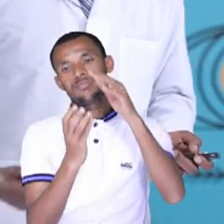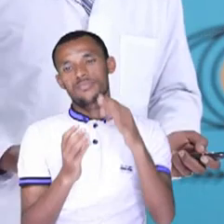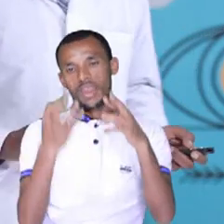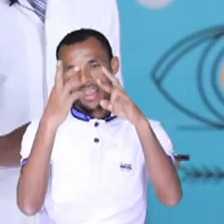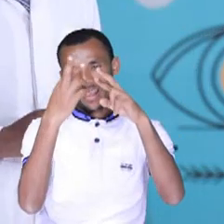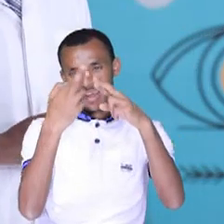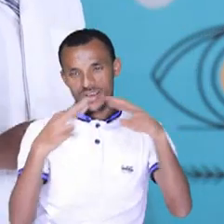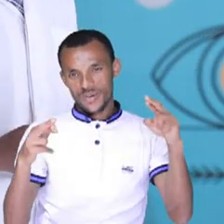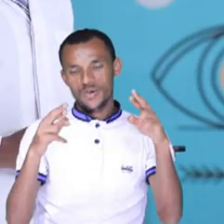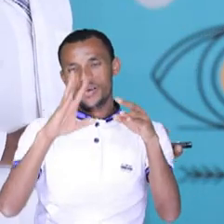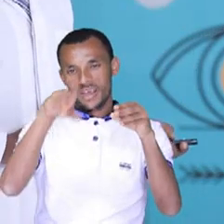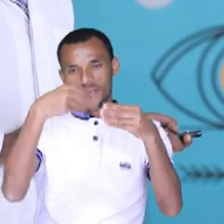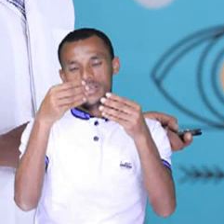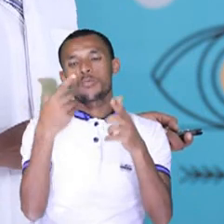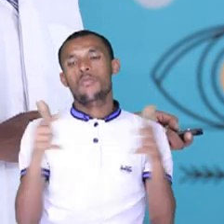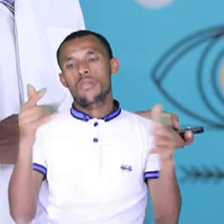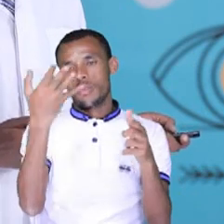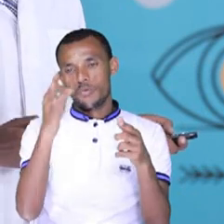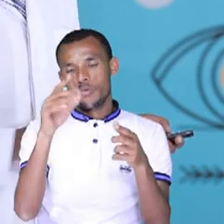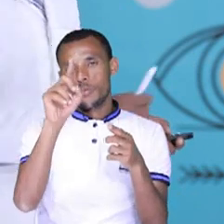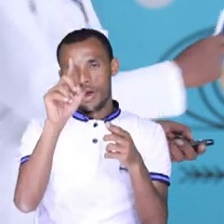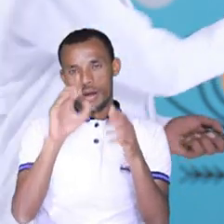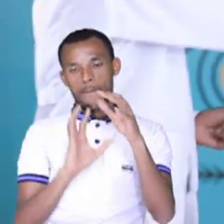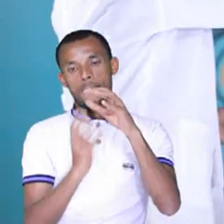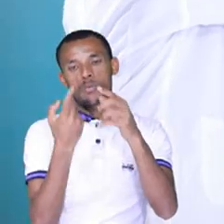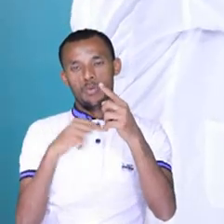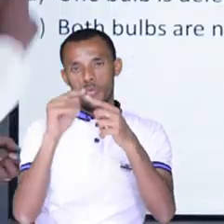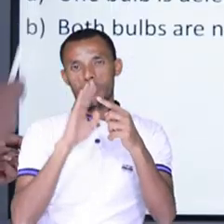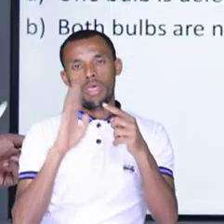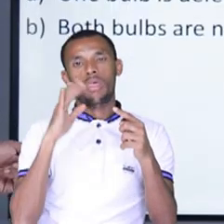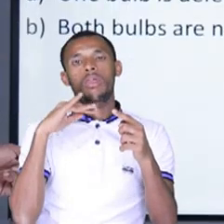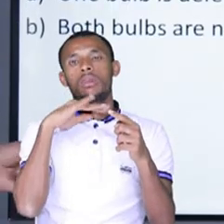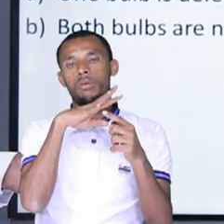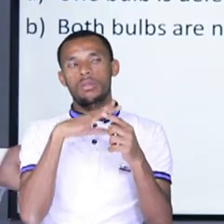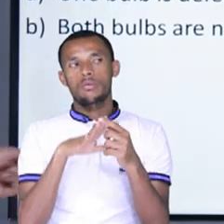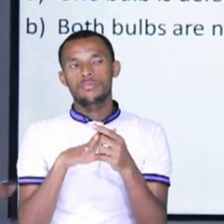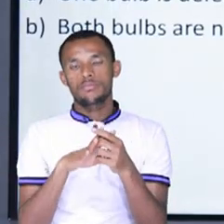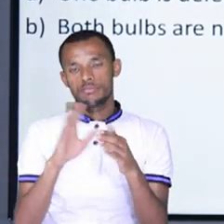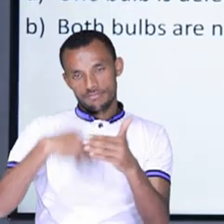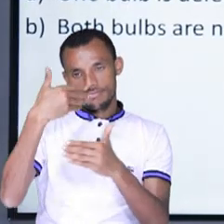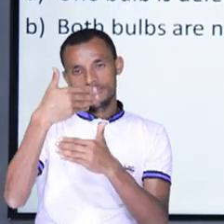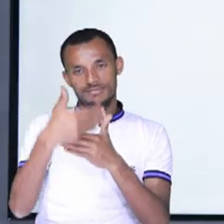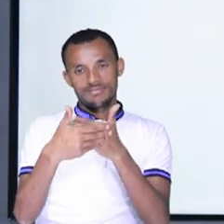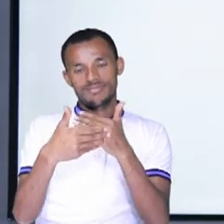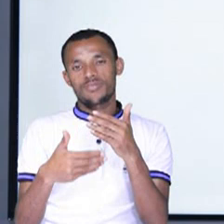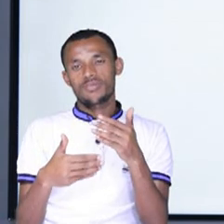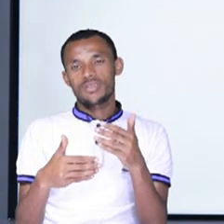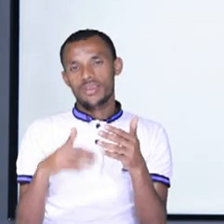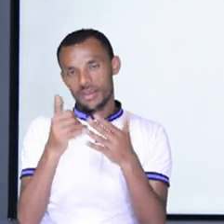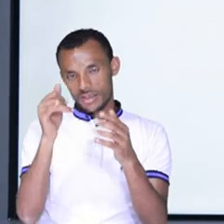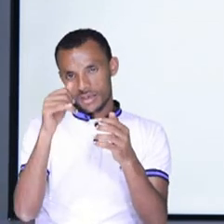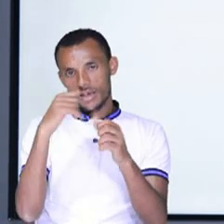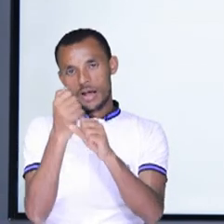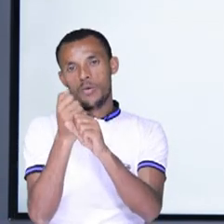ratio of the 2, it gives the probability of one bulb to be defective. Then, how it will be